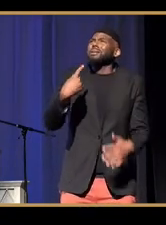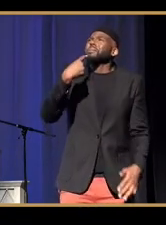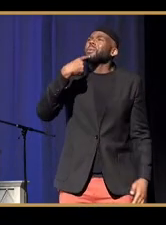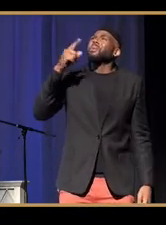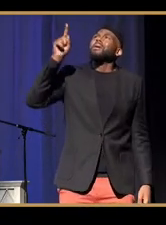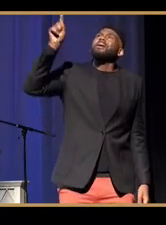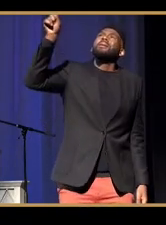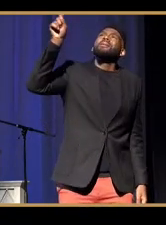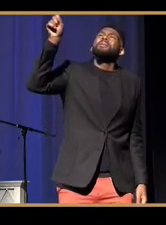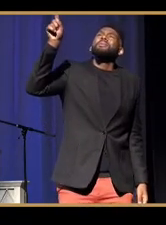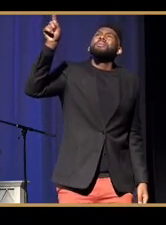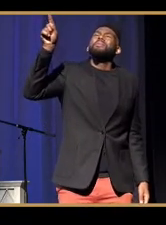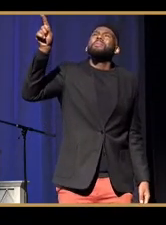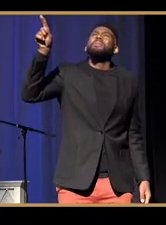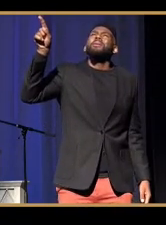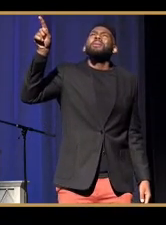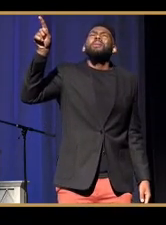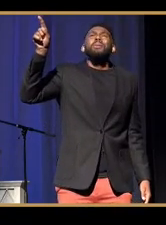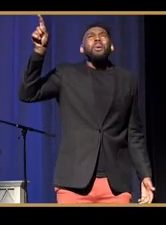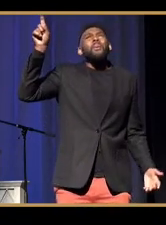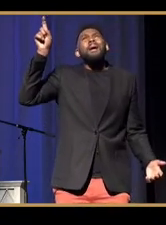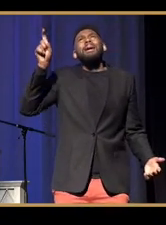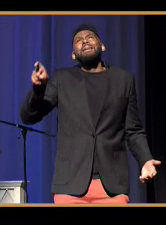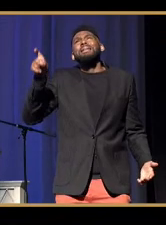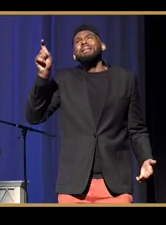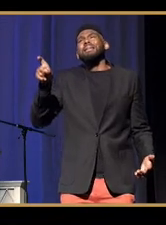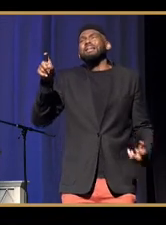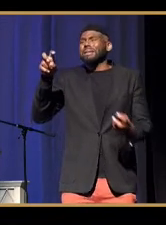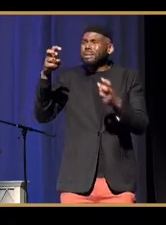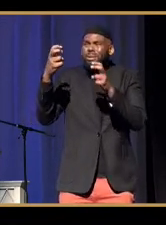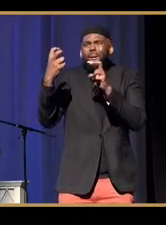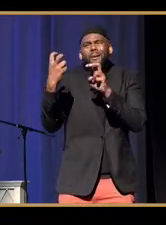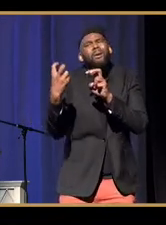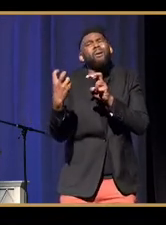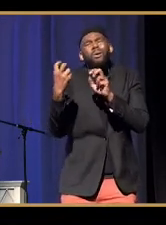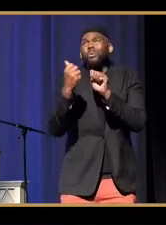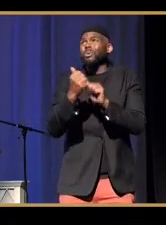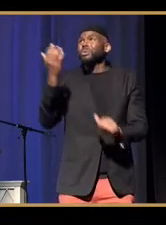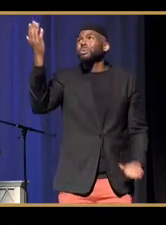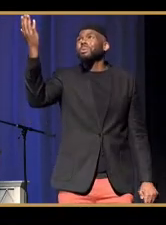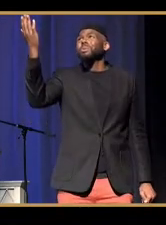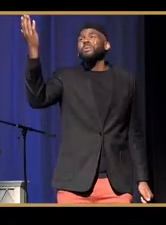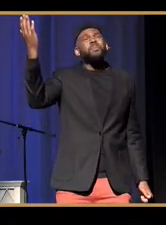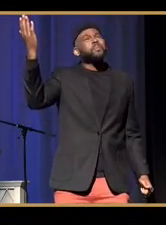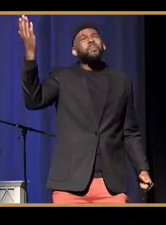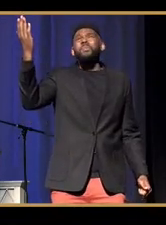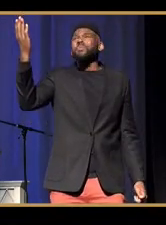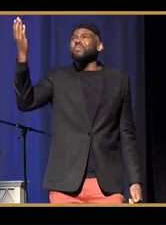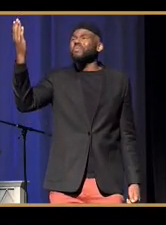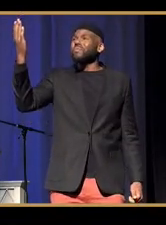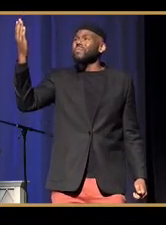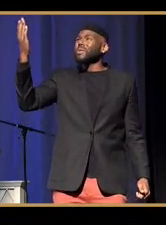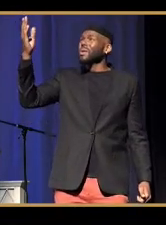afraid of disappointing you. So I need to talk to you